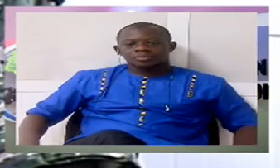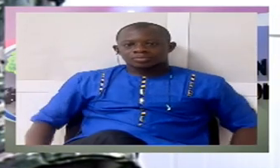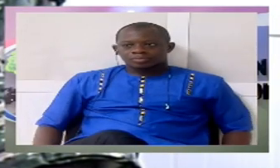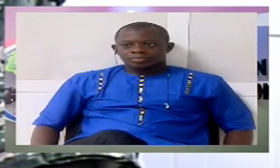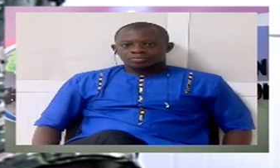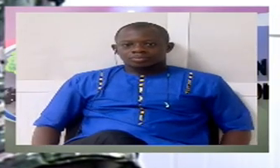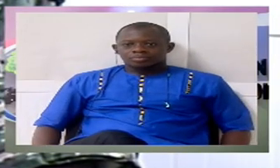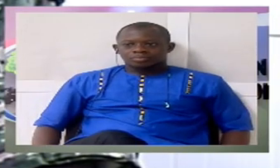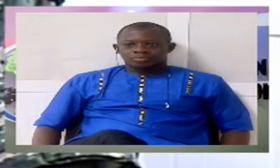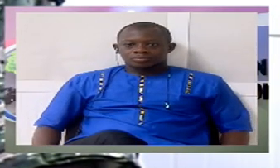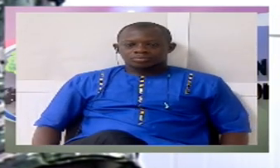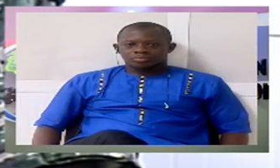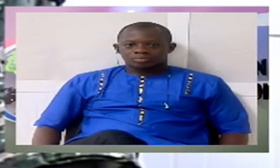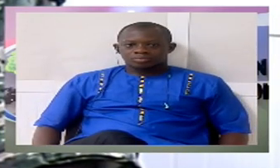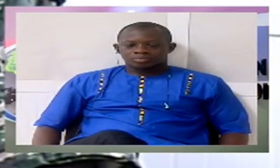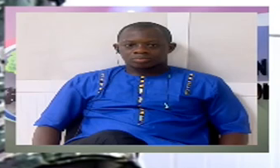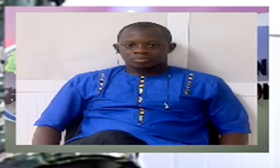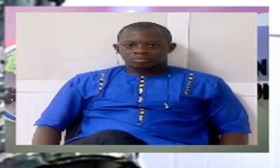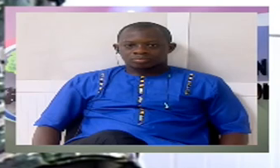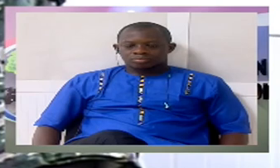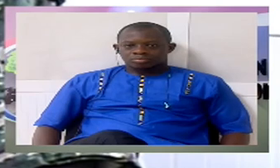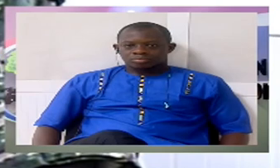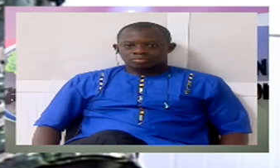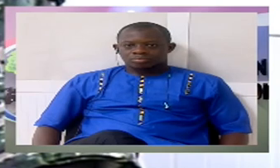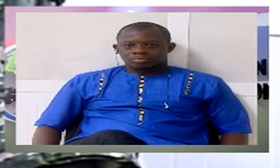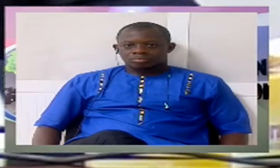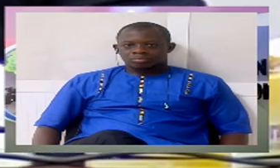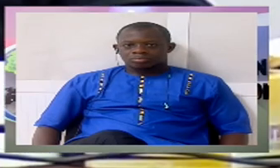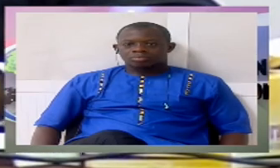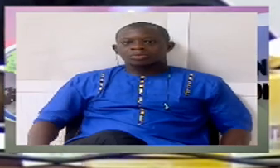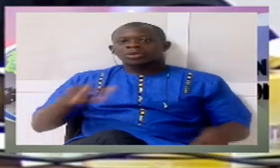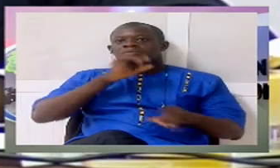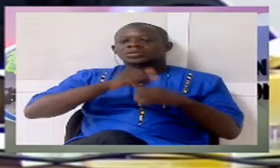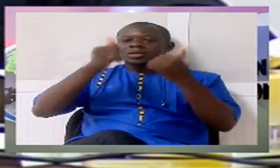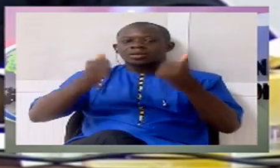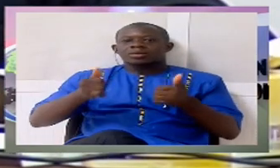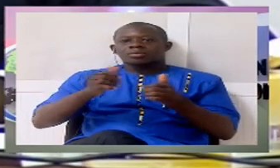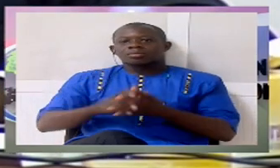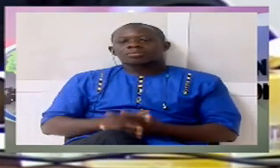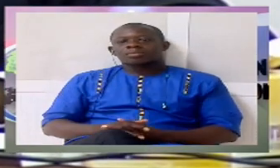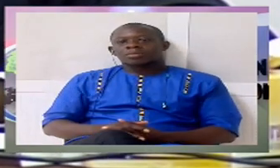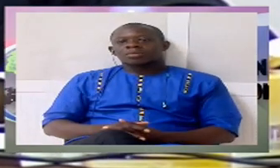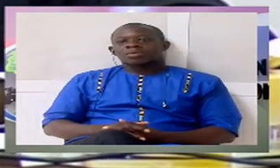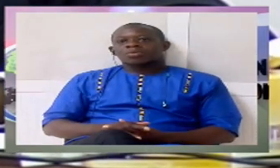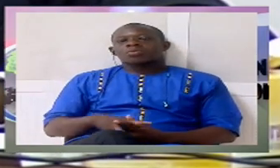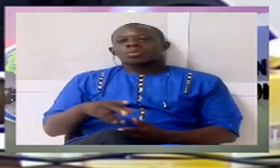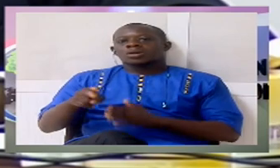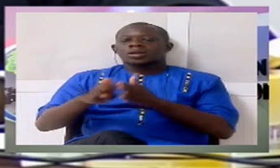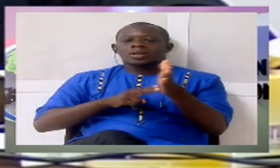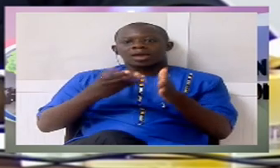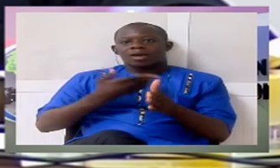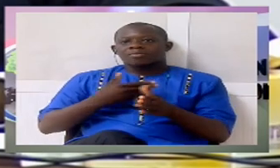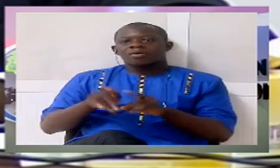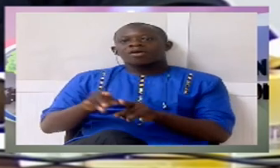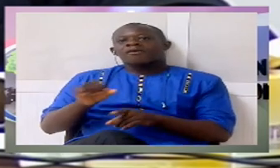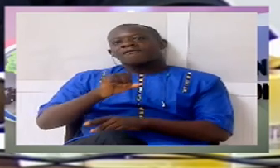Way ngir lolou yef sax li daf dan continue di am. Mr. Chair, we require to take a